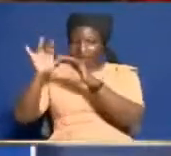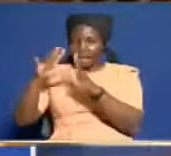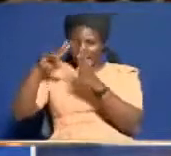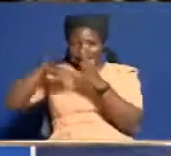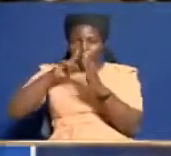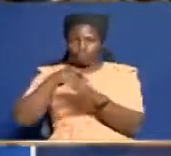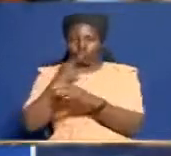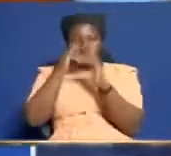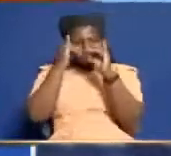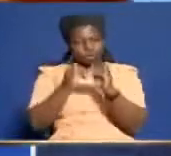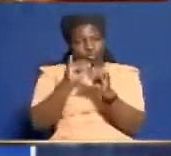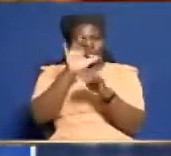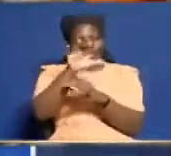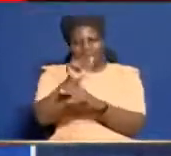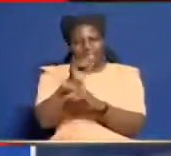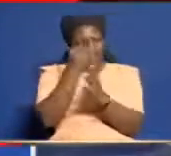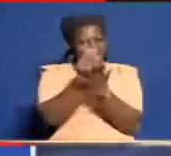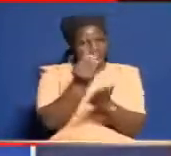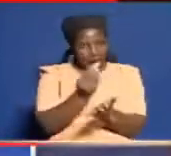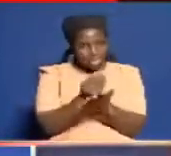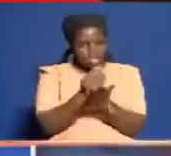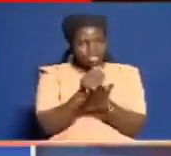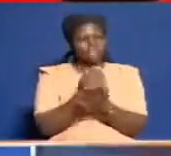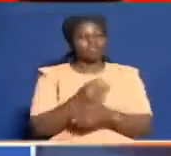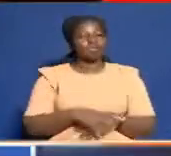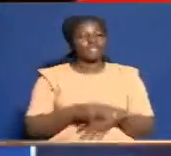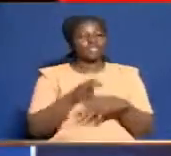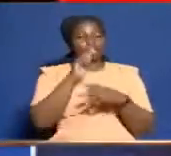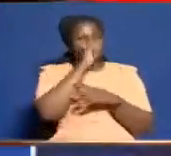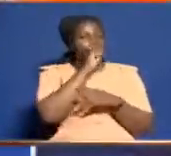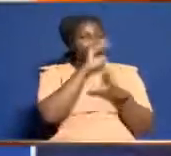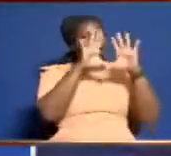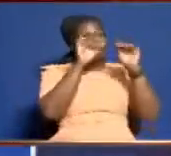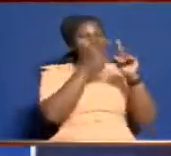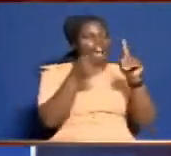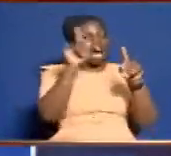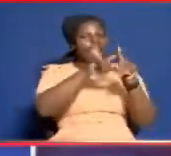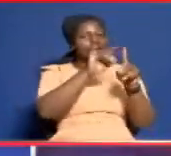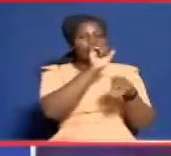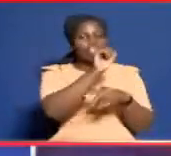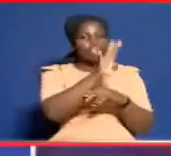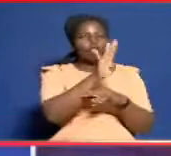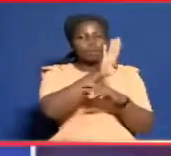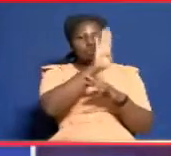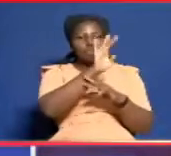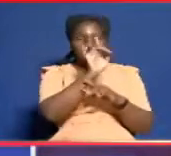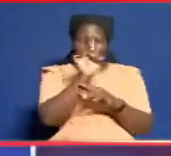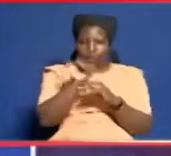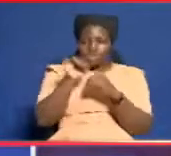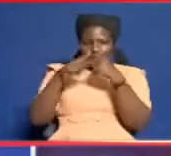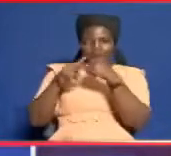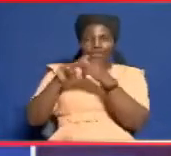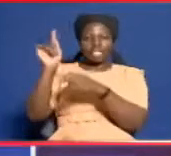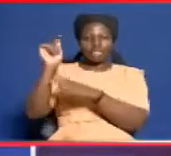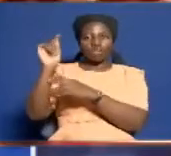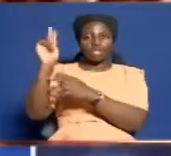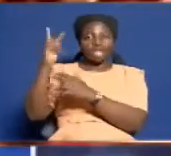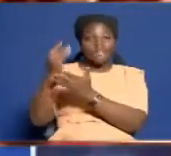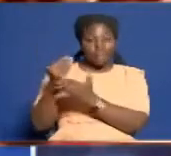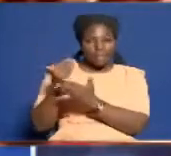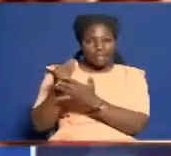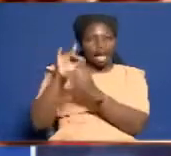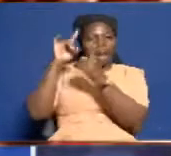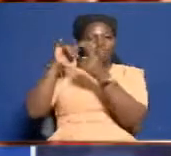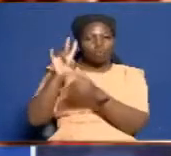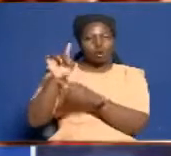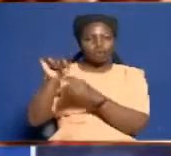Finance and Planning, Dr. Mwigulu Nchemba. Tanzania's budget increased by 54 billion, 1.7 trillion Kenyan shillings to